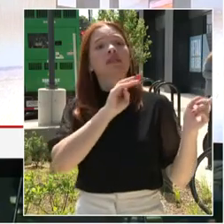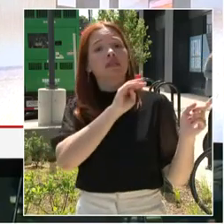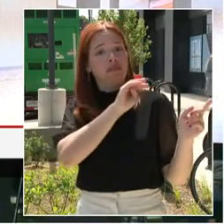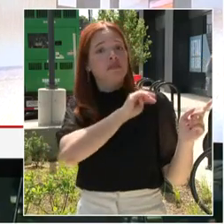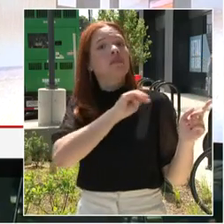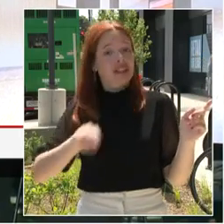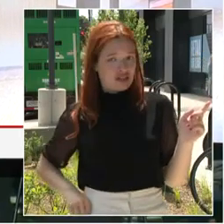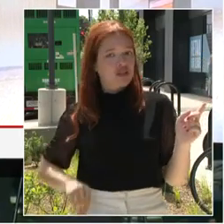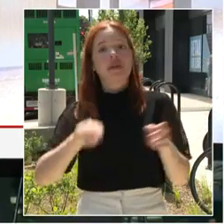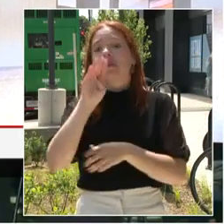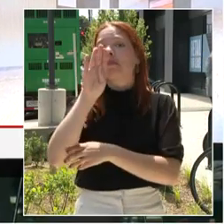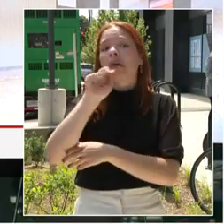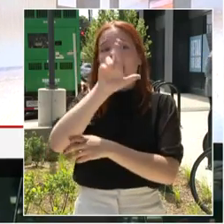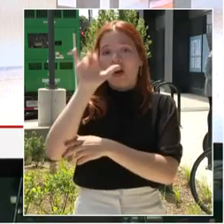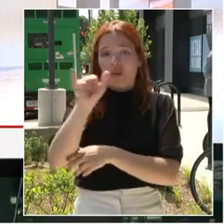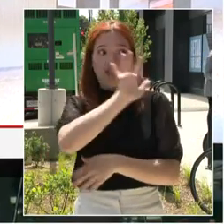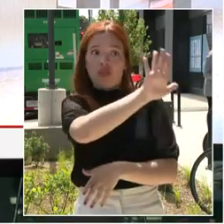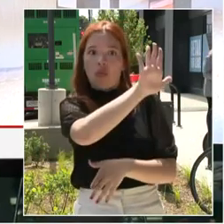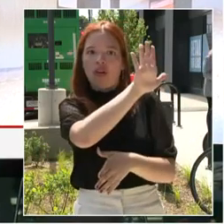2021,